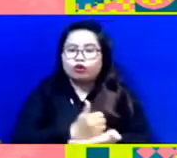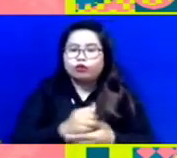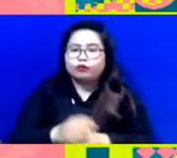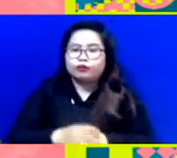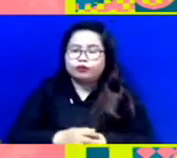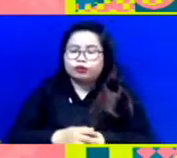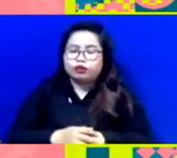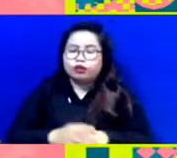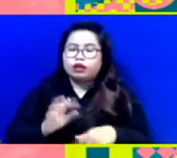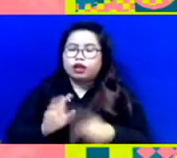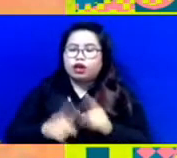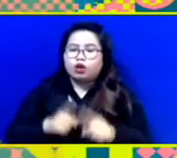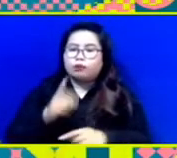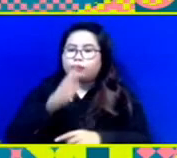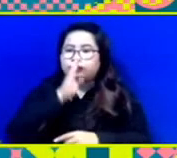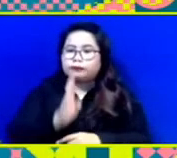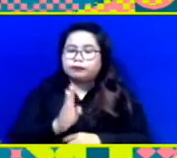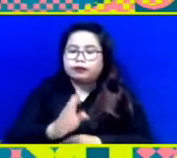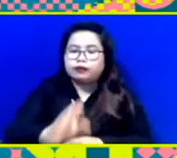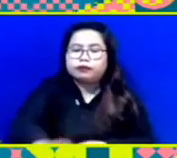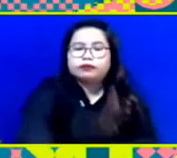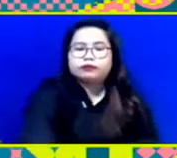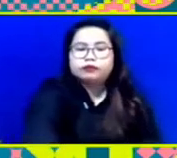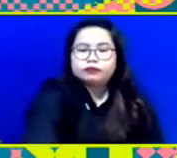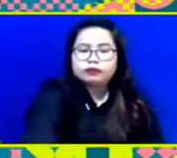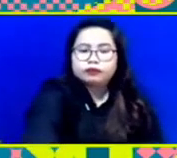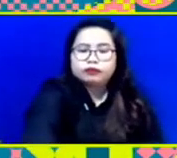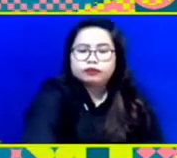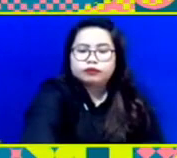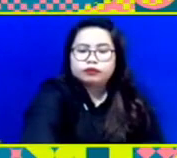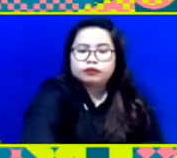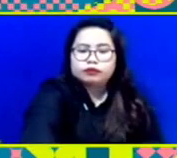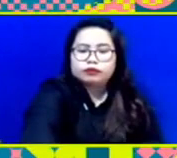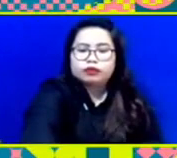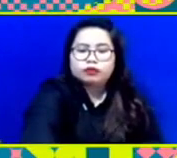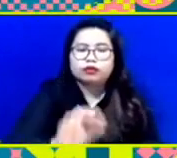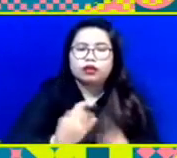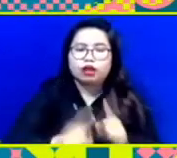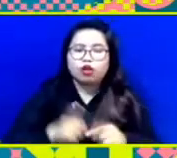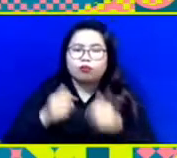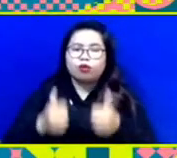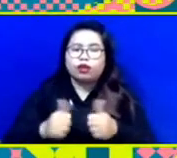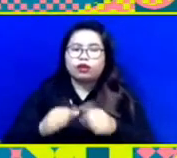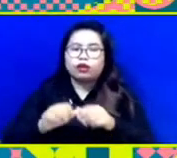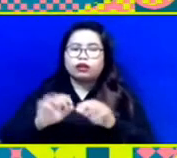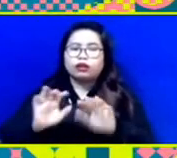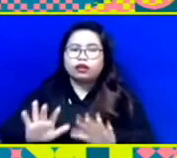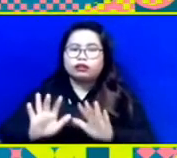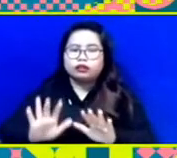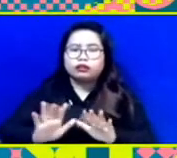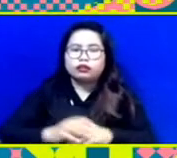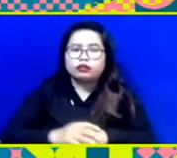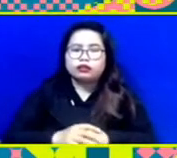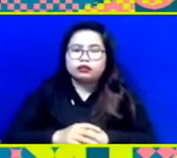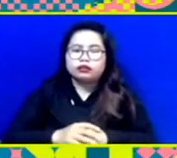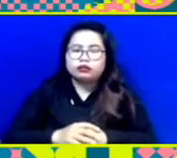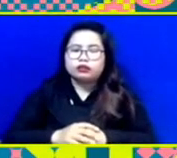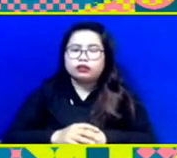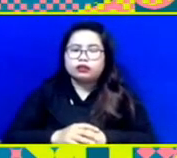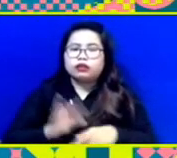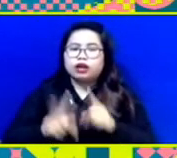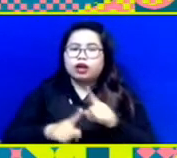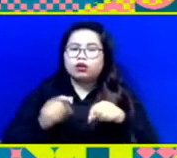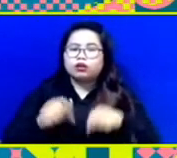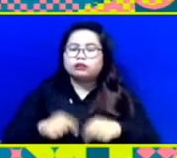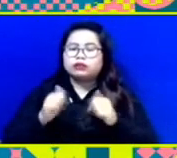principle, if I had to define Indonesia into one value, I would say it's Gotong Royong. That's what I did in the Values Compass.